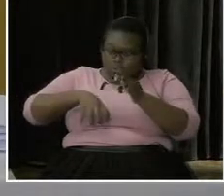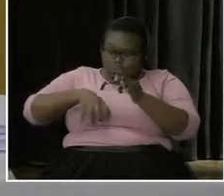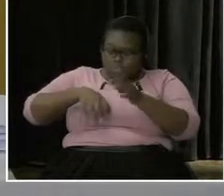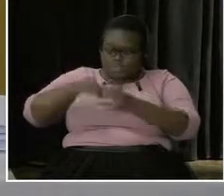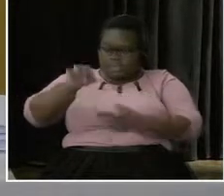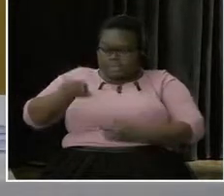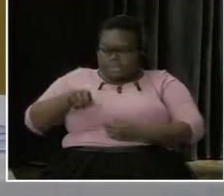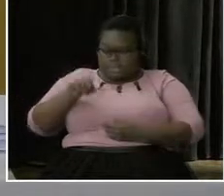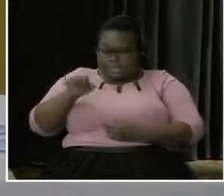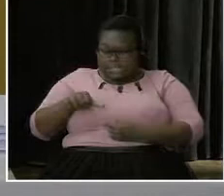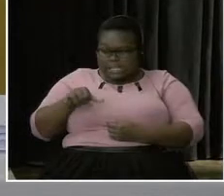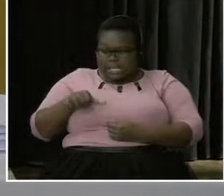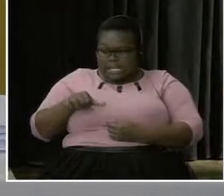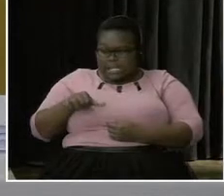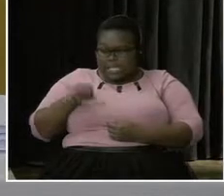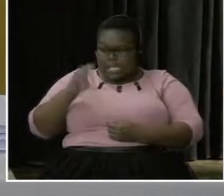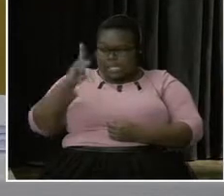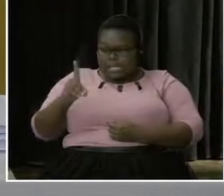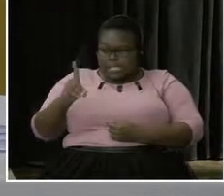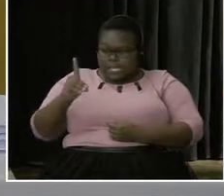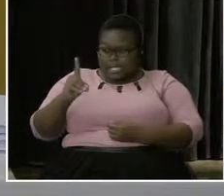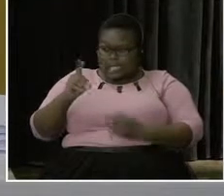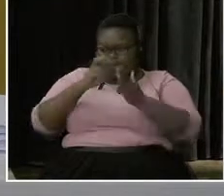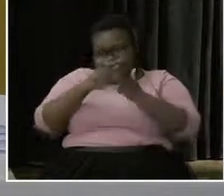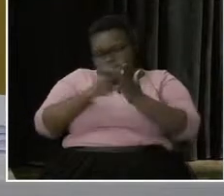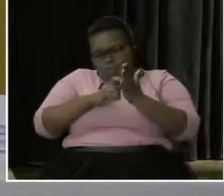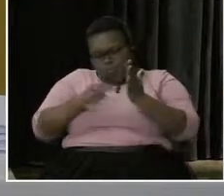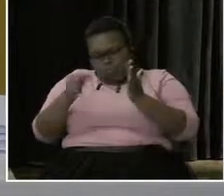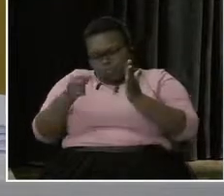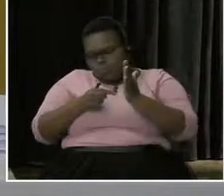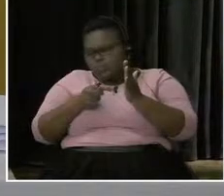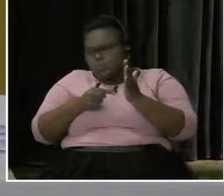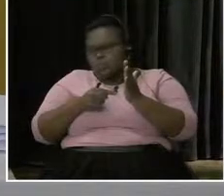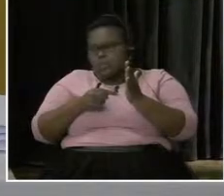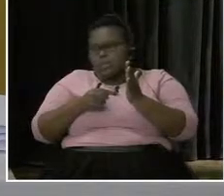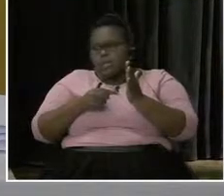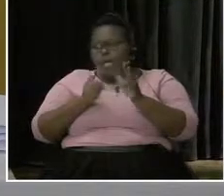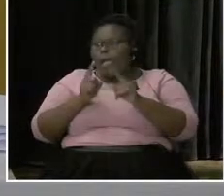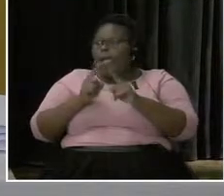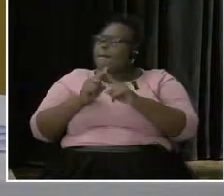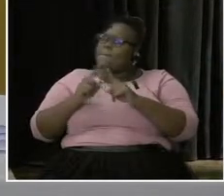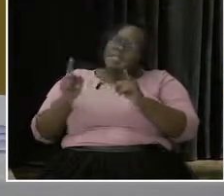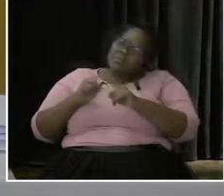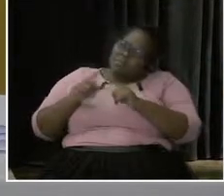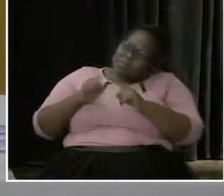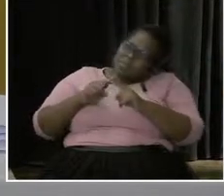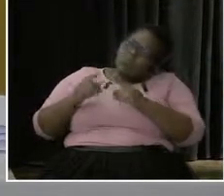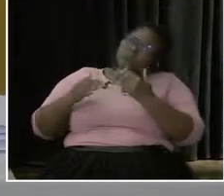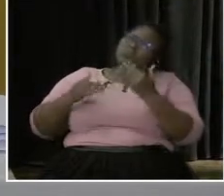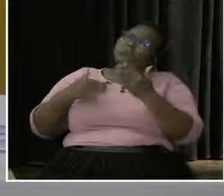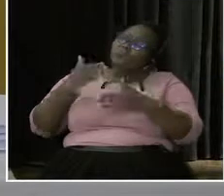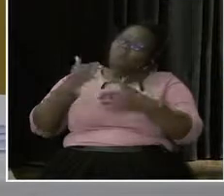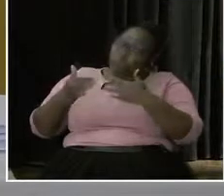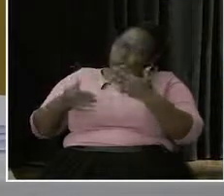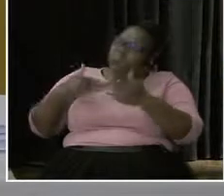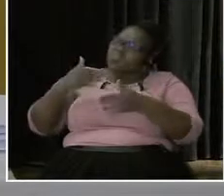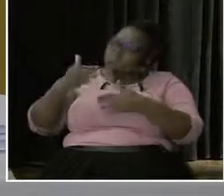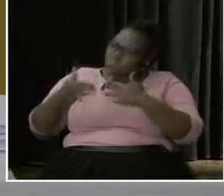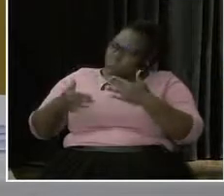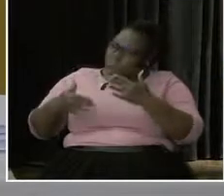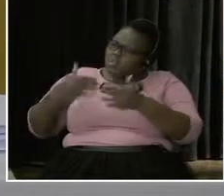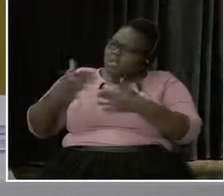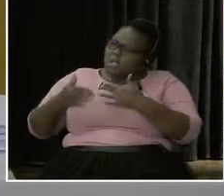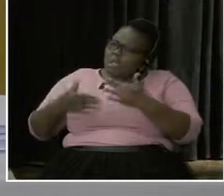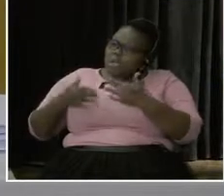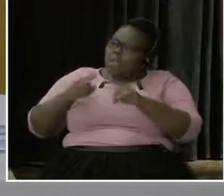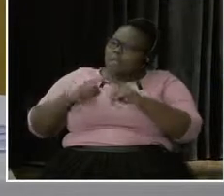16 D of the rules of order. But you went on and on. You just raise your point of order, but